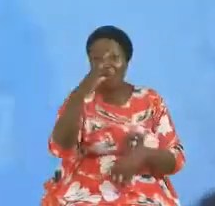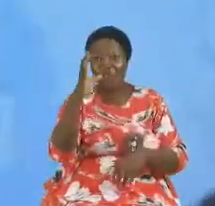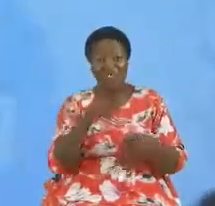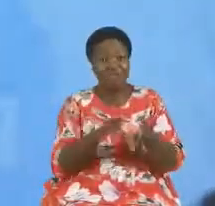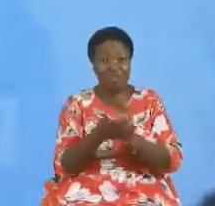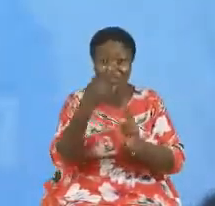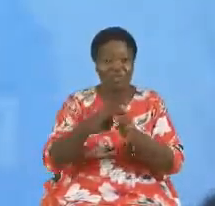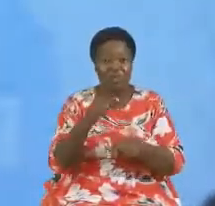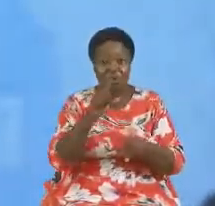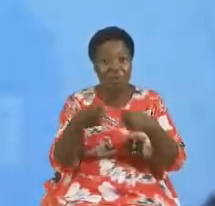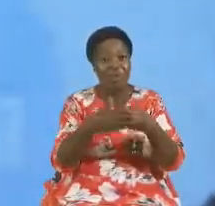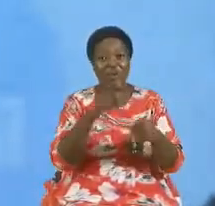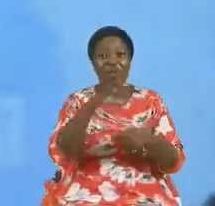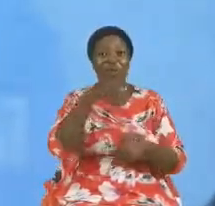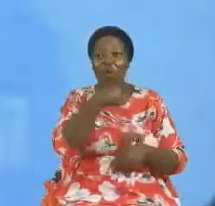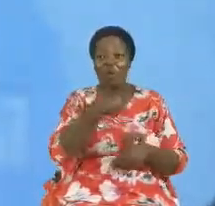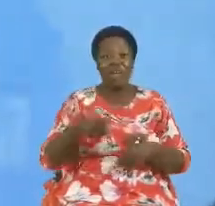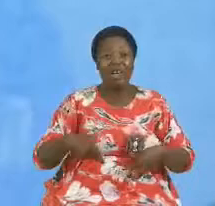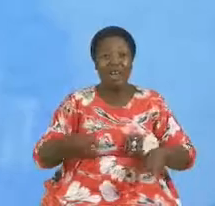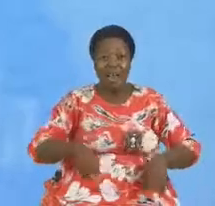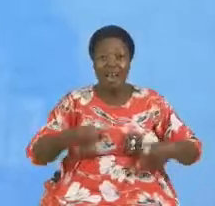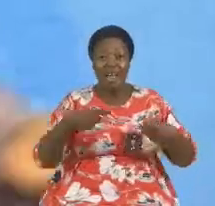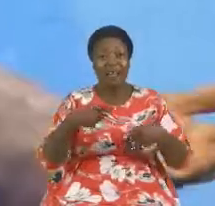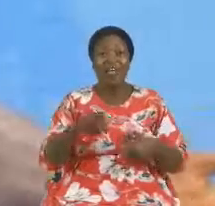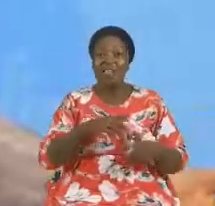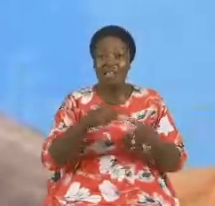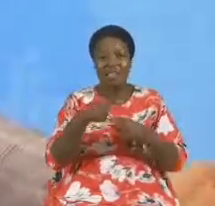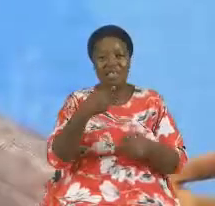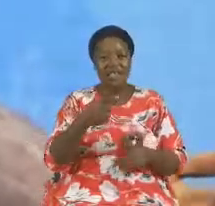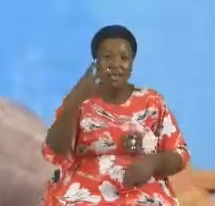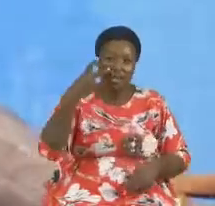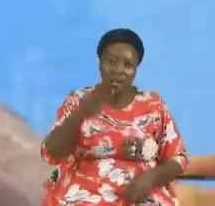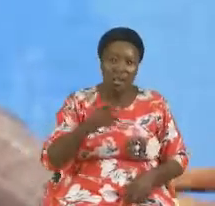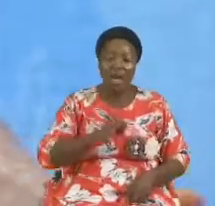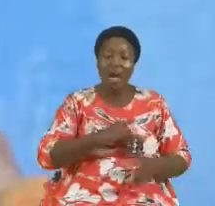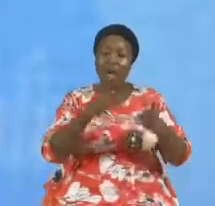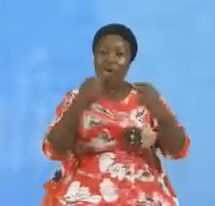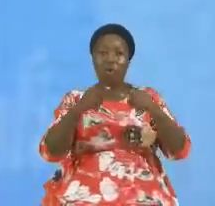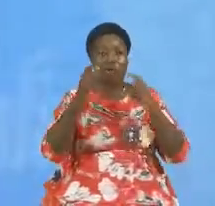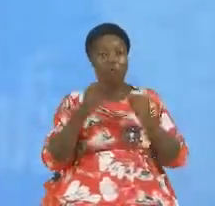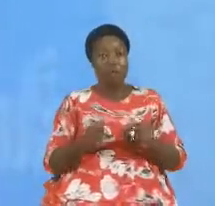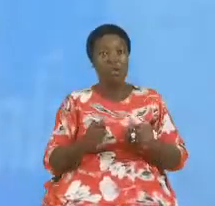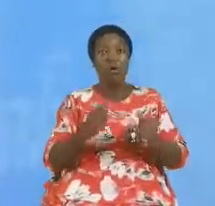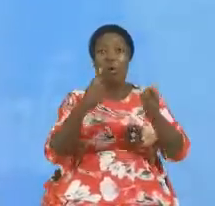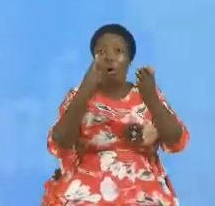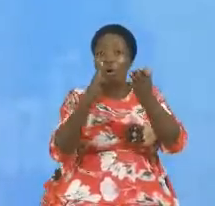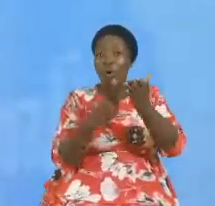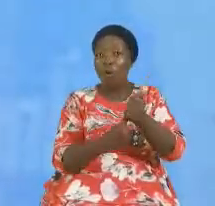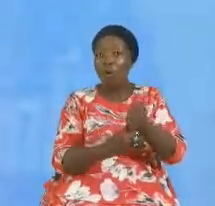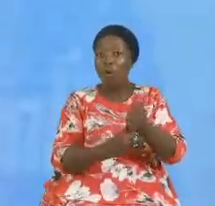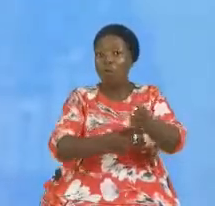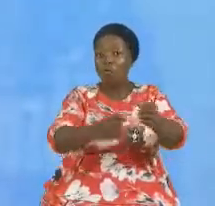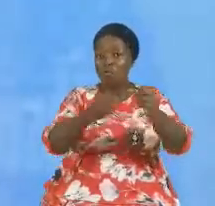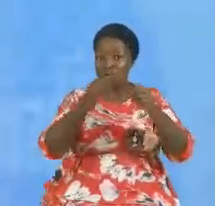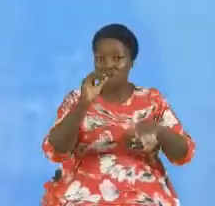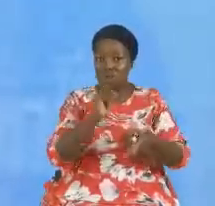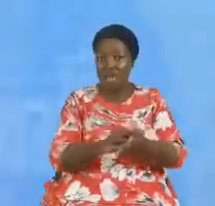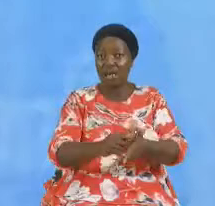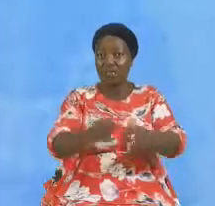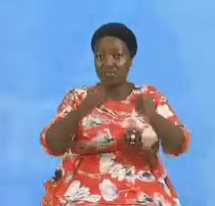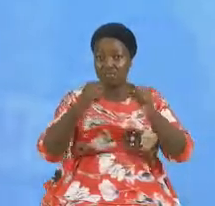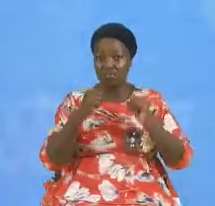worship. You will not go back to occultism. You will not go back to your old lifestyle. It says, behold, I come